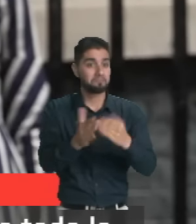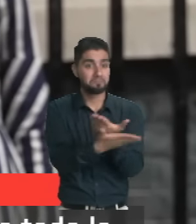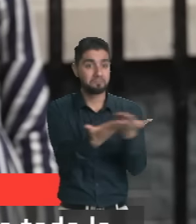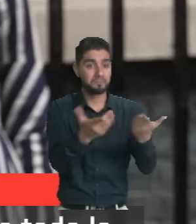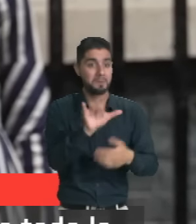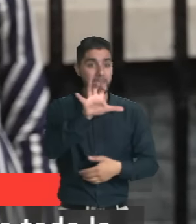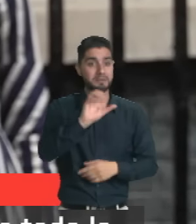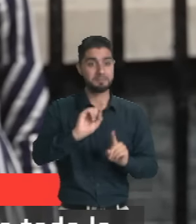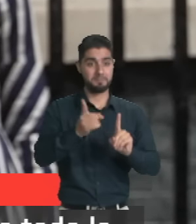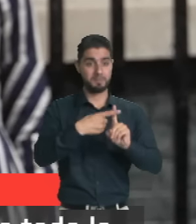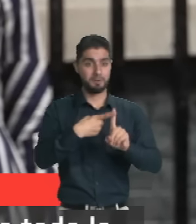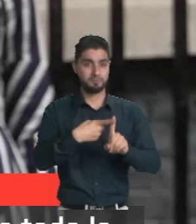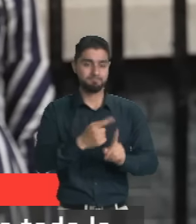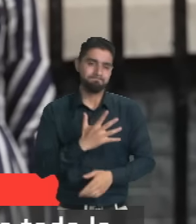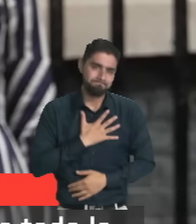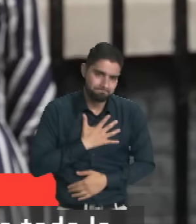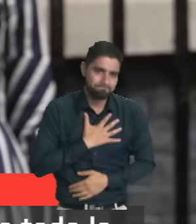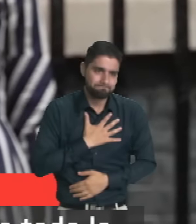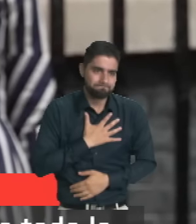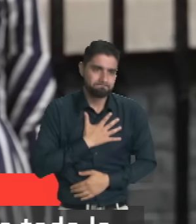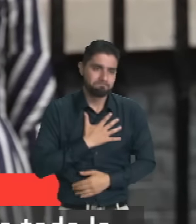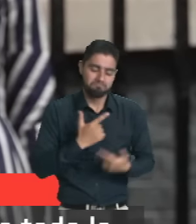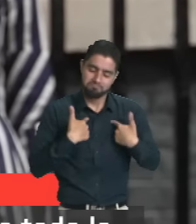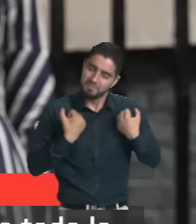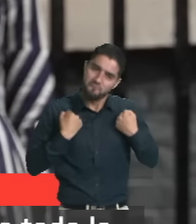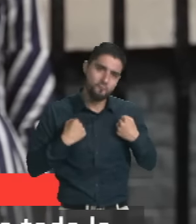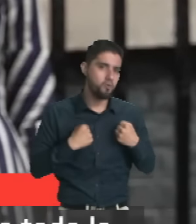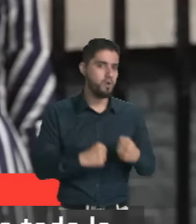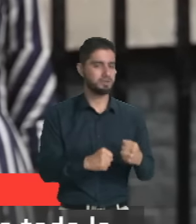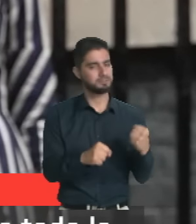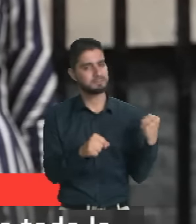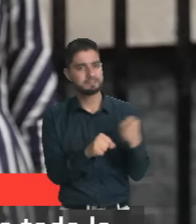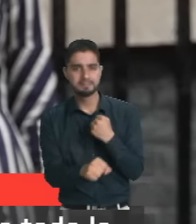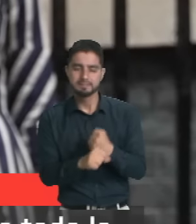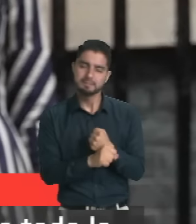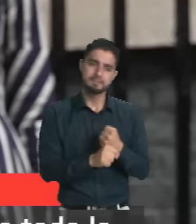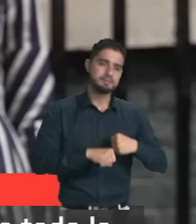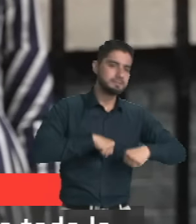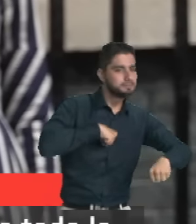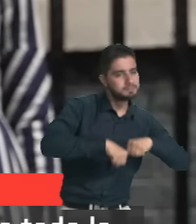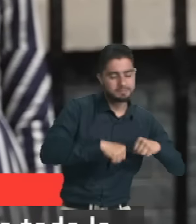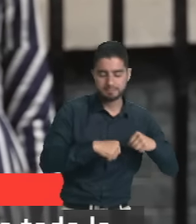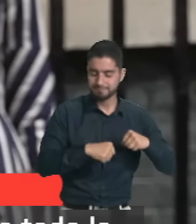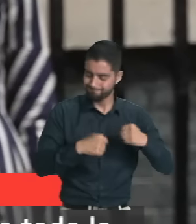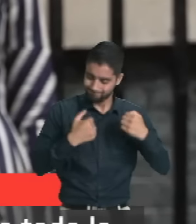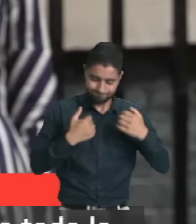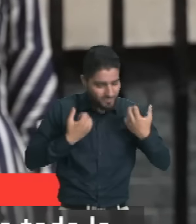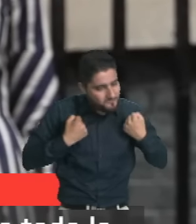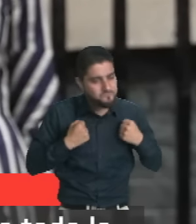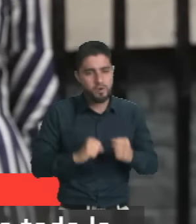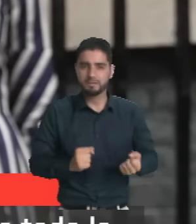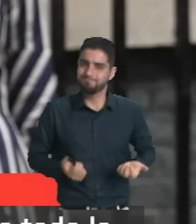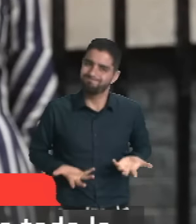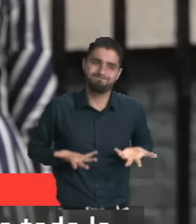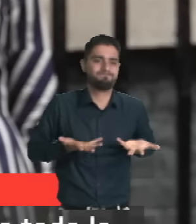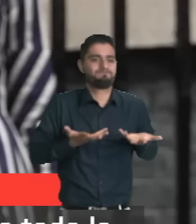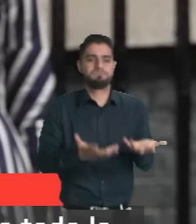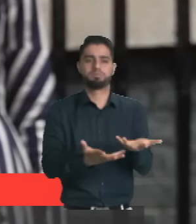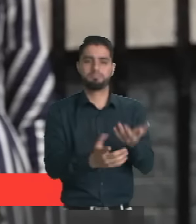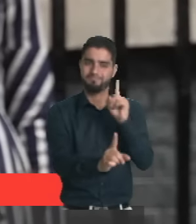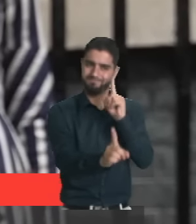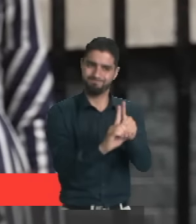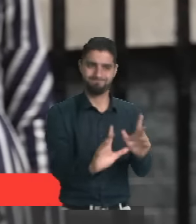and foremost, I am sorry. I have given this job my all, but you have sent a clear